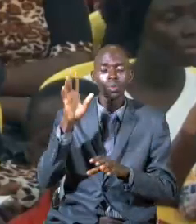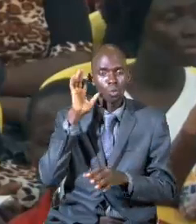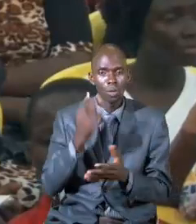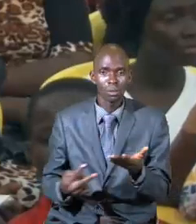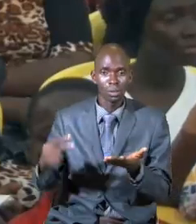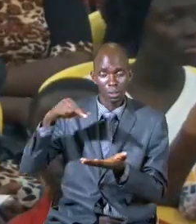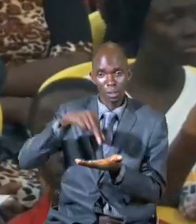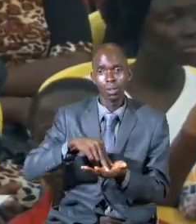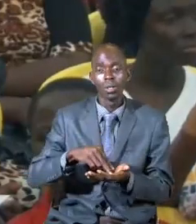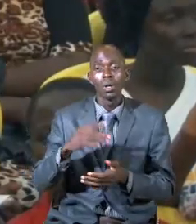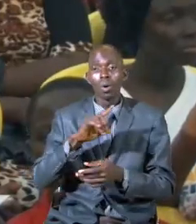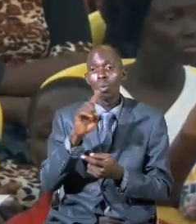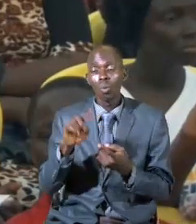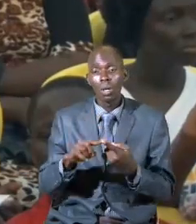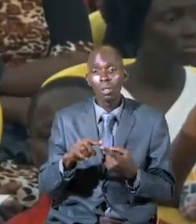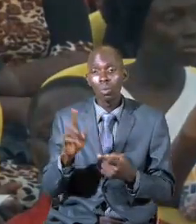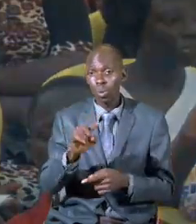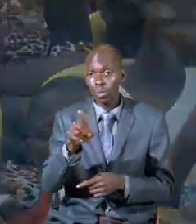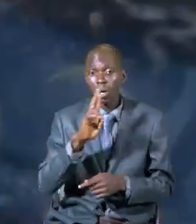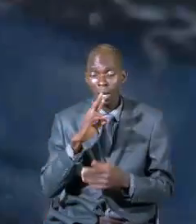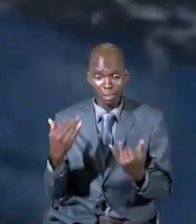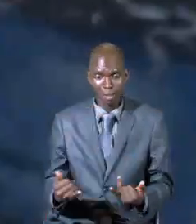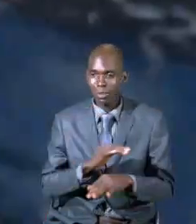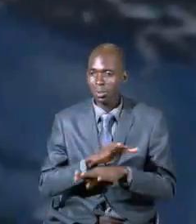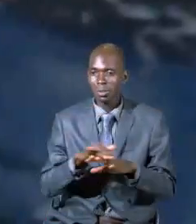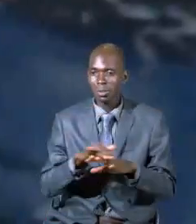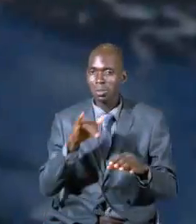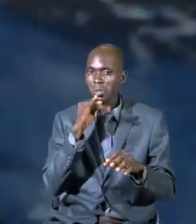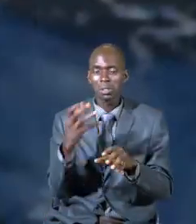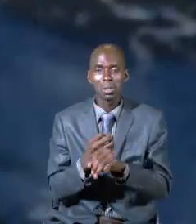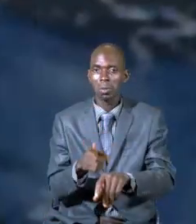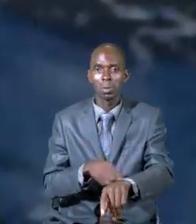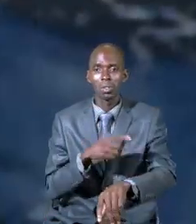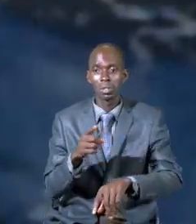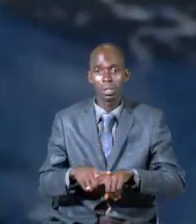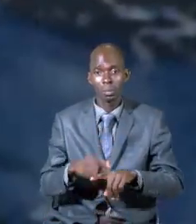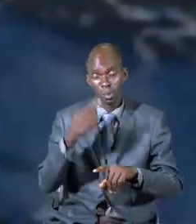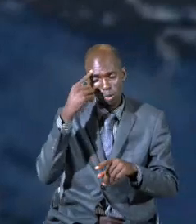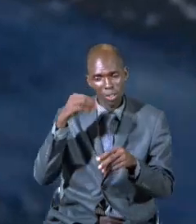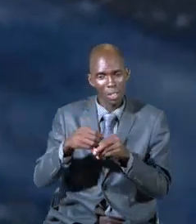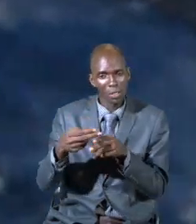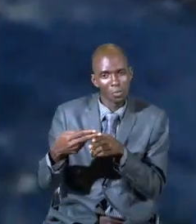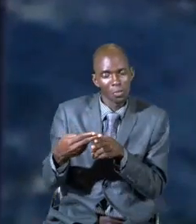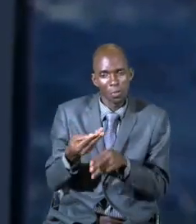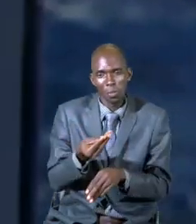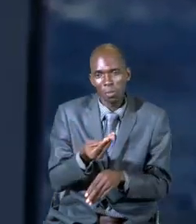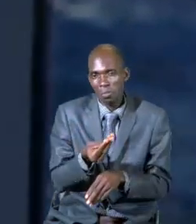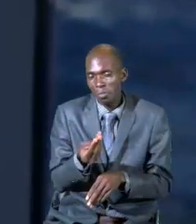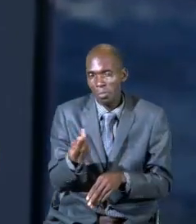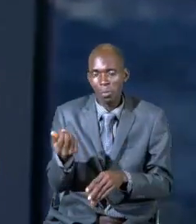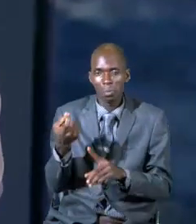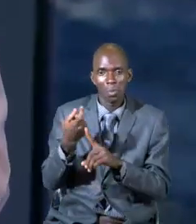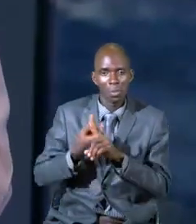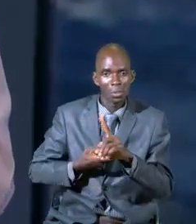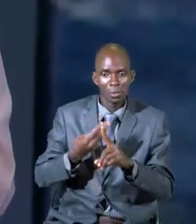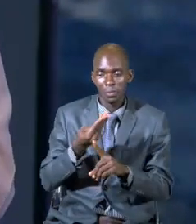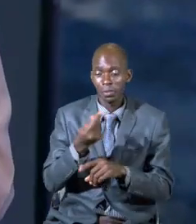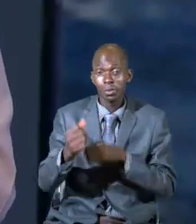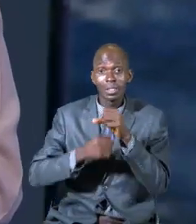now. It doesn't take time. It doesn't take time. In a few months, in a few years, you'll be